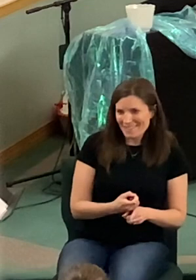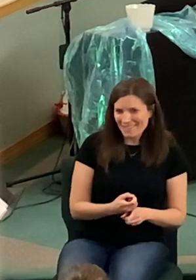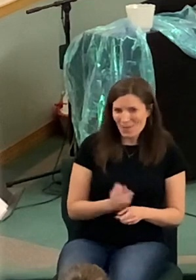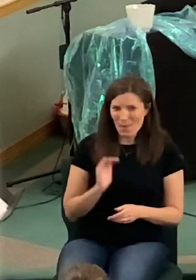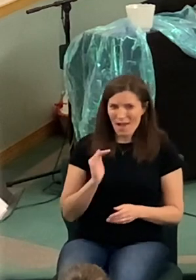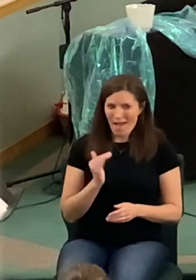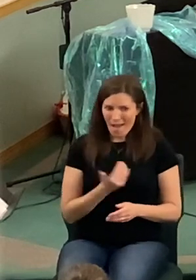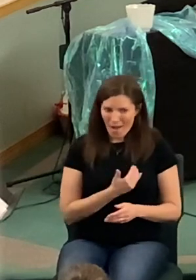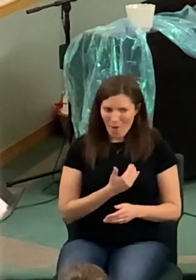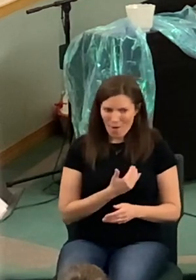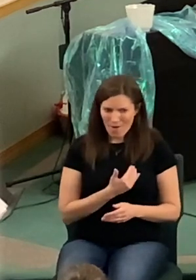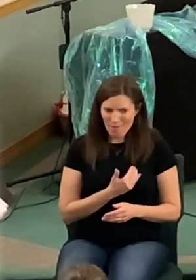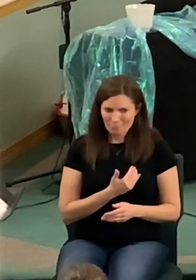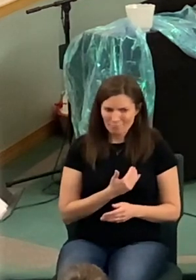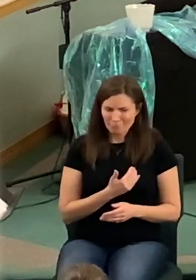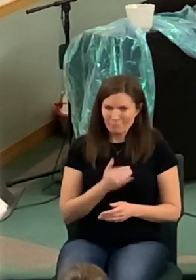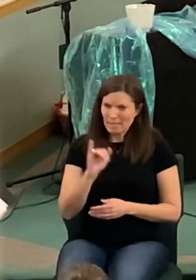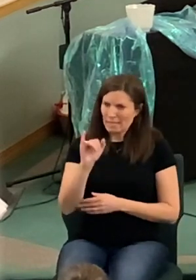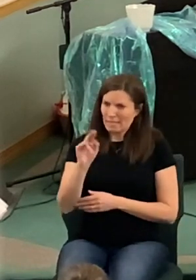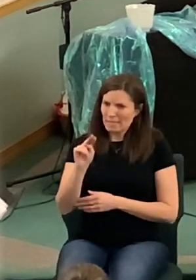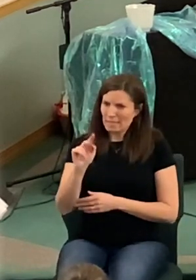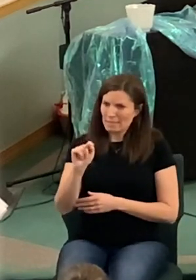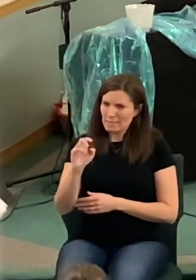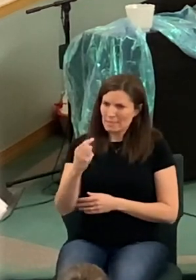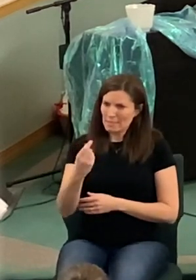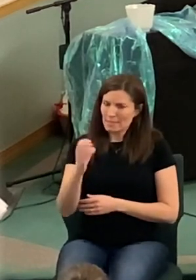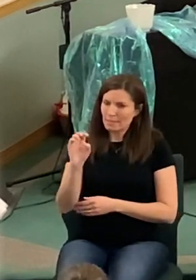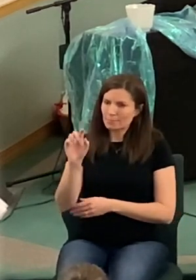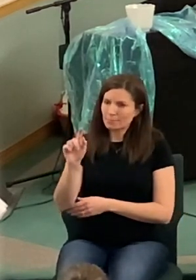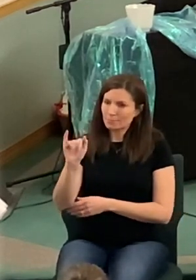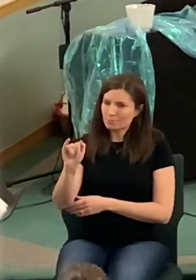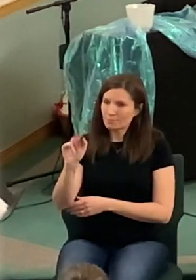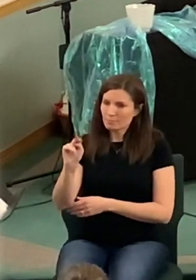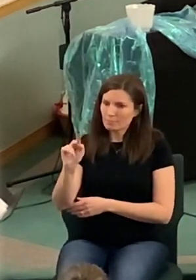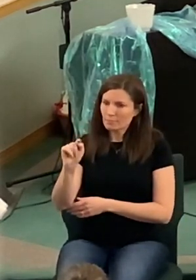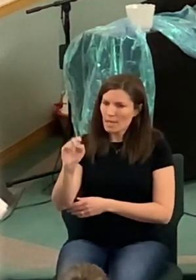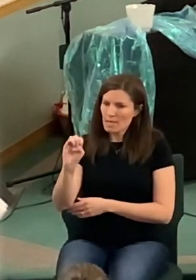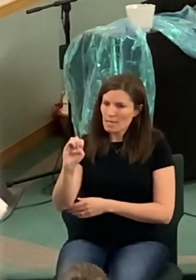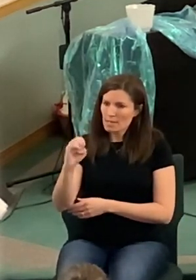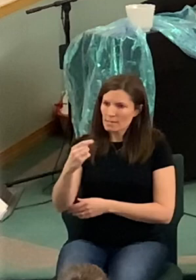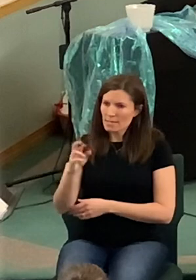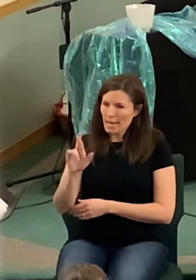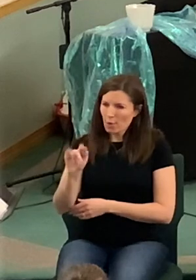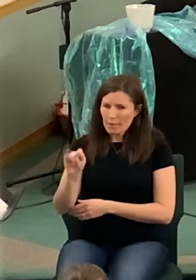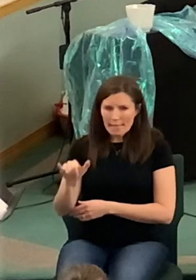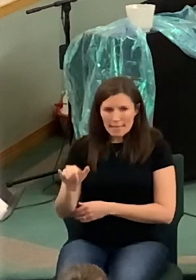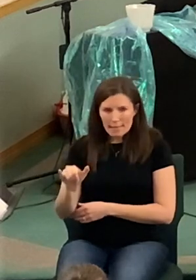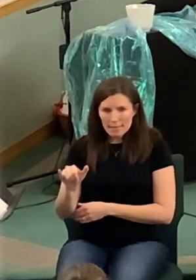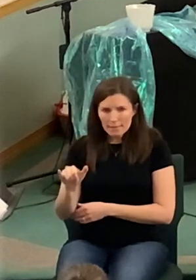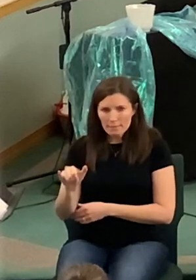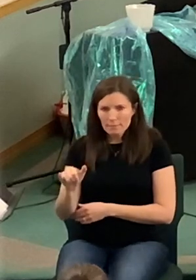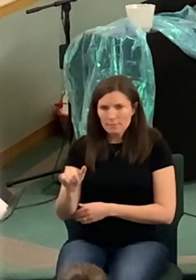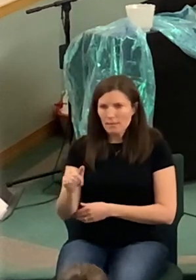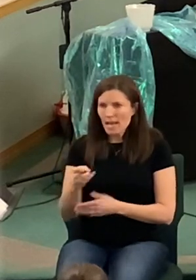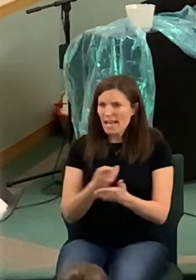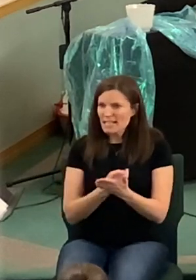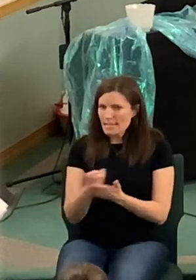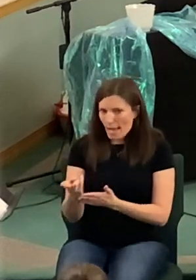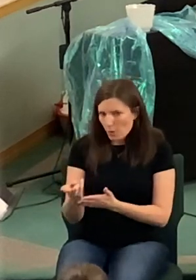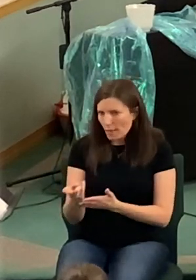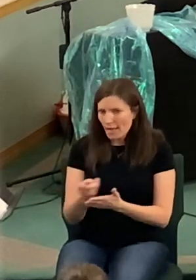work. So we're going to be in the book of Colossians, chapter 3, and as we kind of parachute into this book